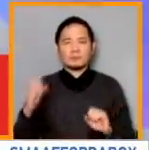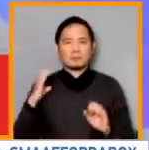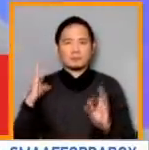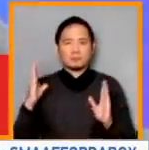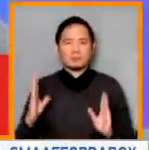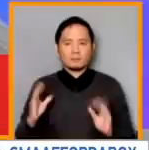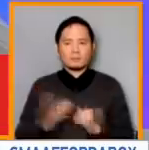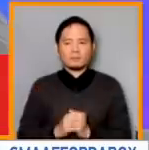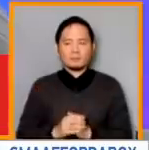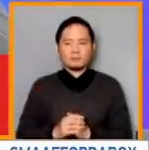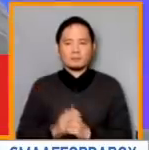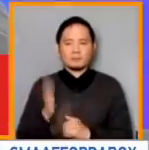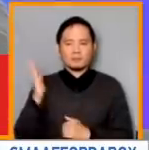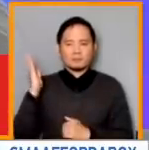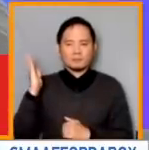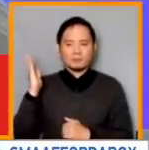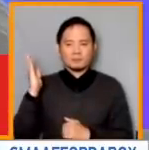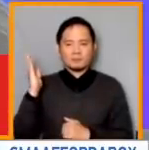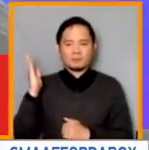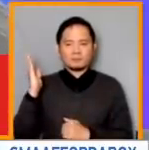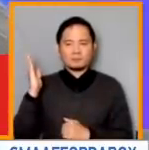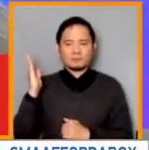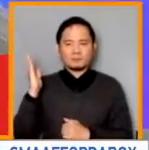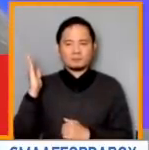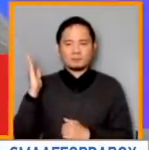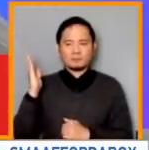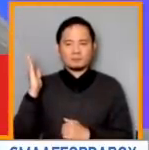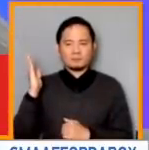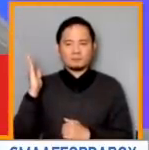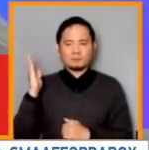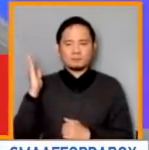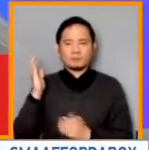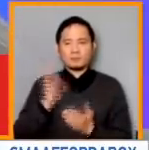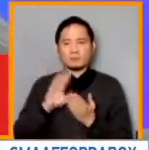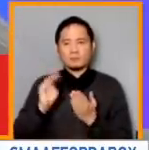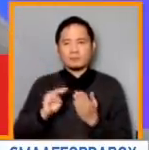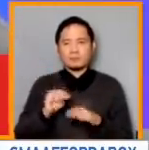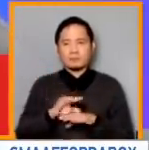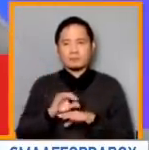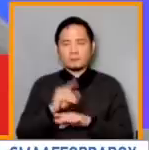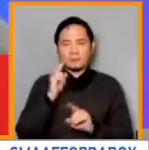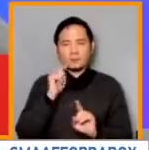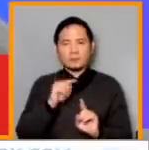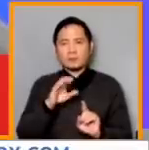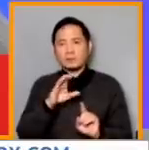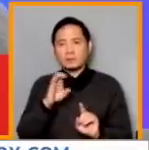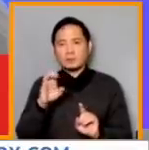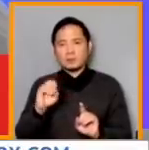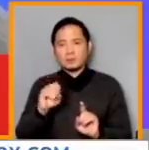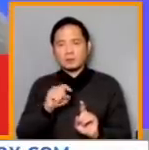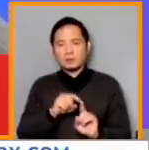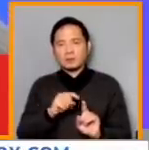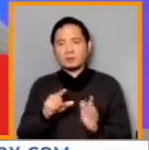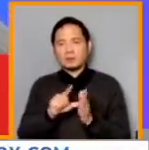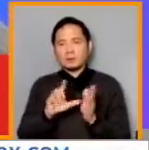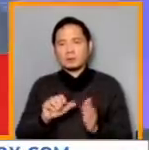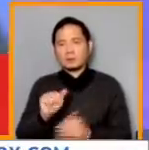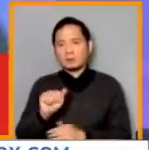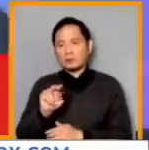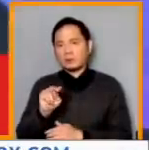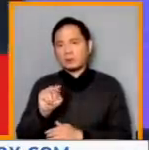Yalong, GMA Films President and Programming Consultant to the Chairman and CEO Attorney Annette Gozon